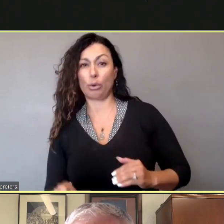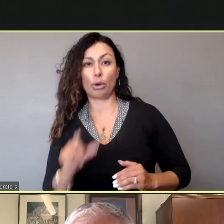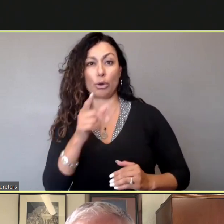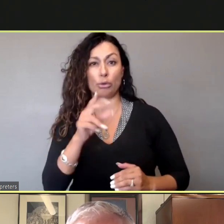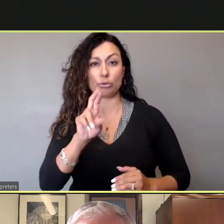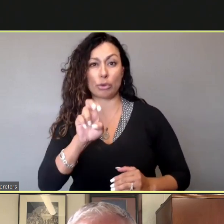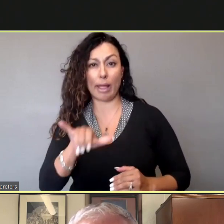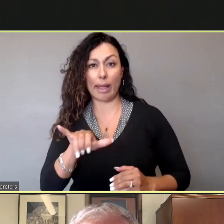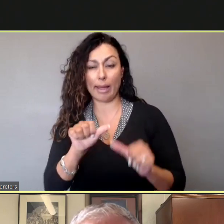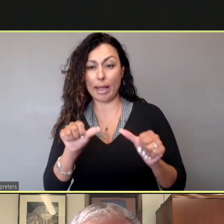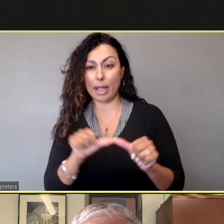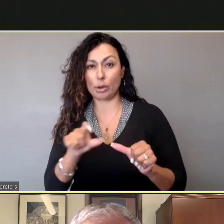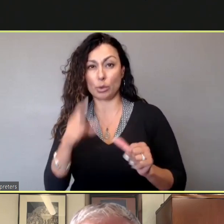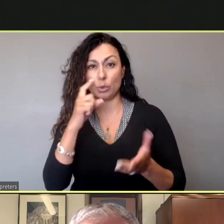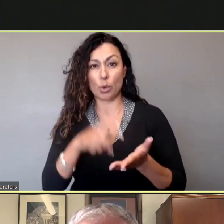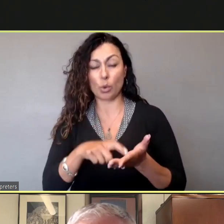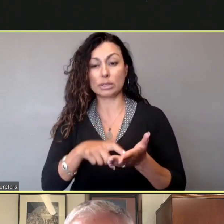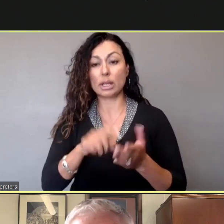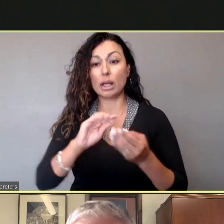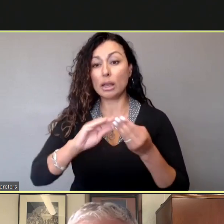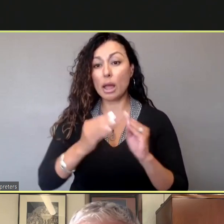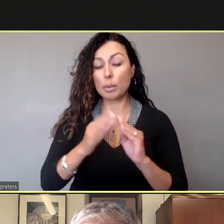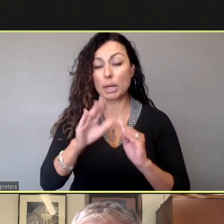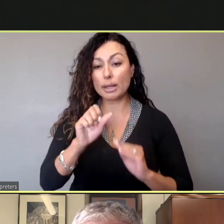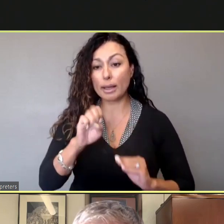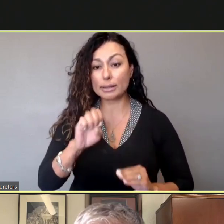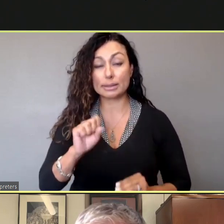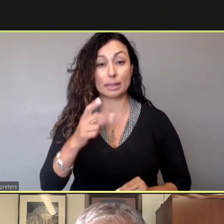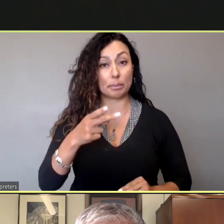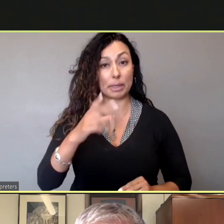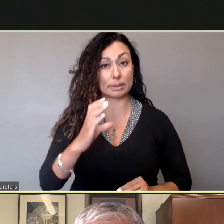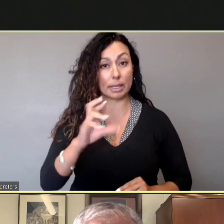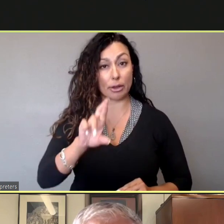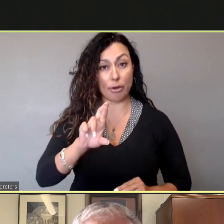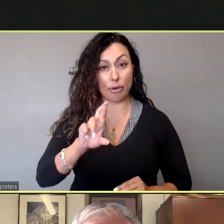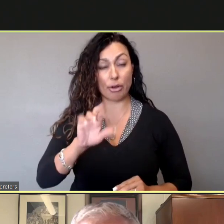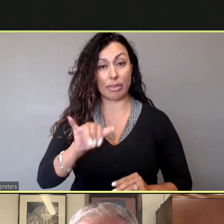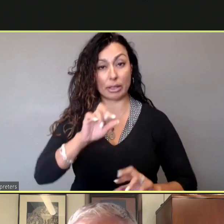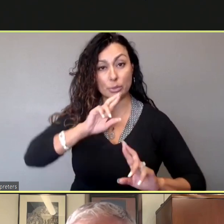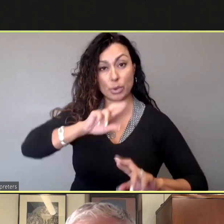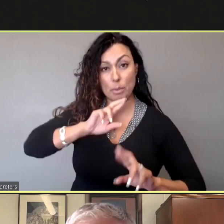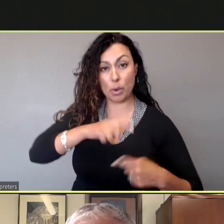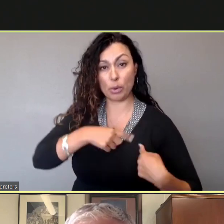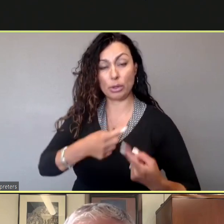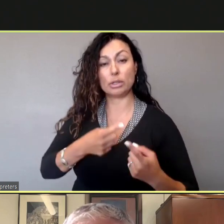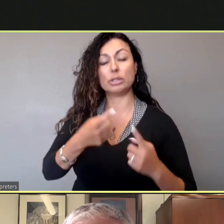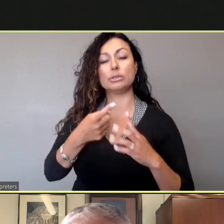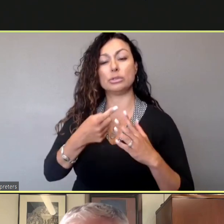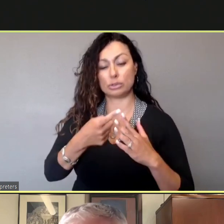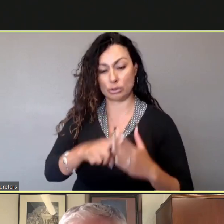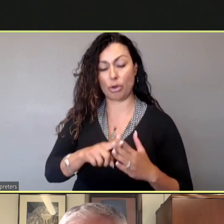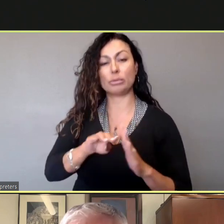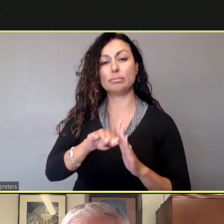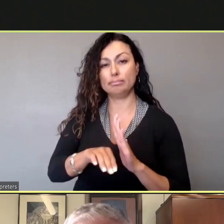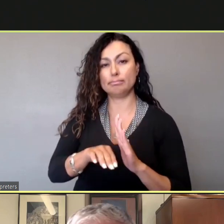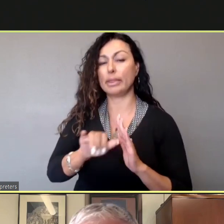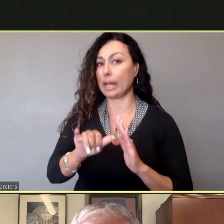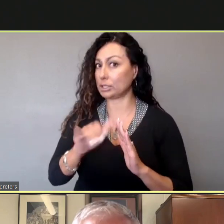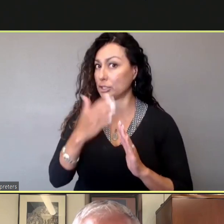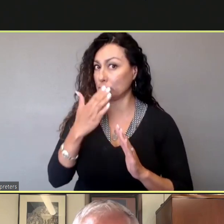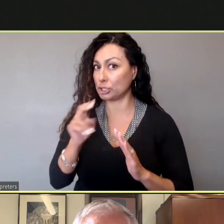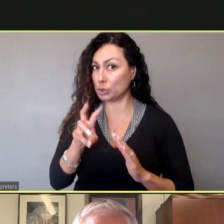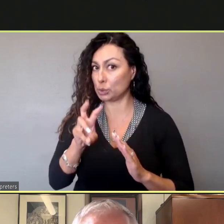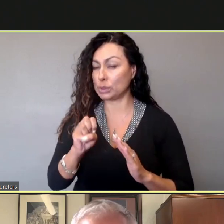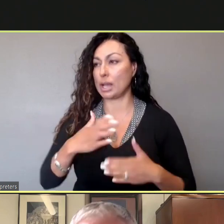that the number of cases, PCR cases that are being reported is starting to fall off, and that's really good news. So we're happy about